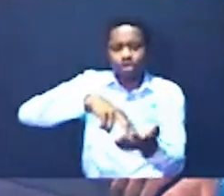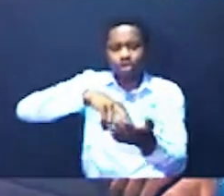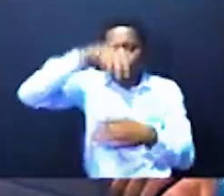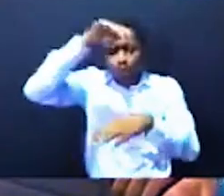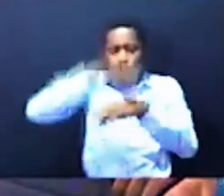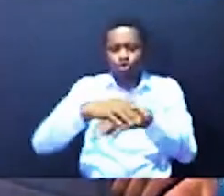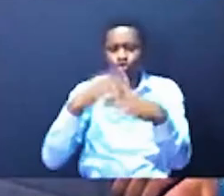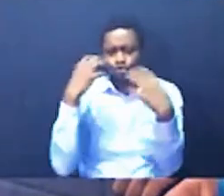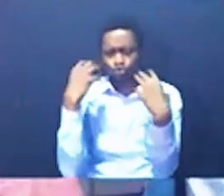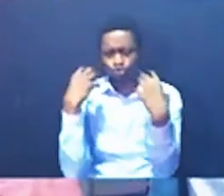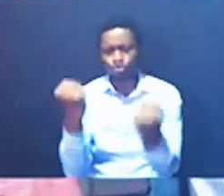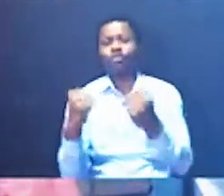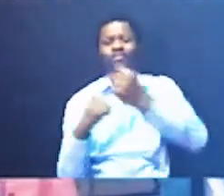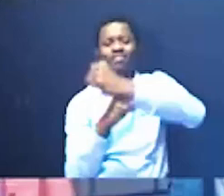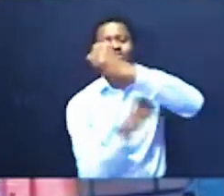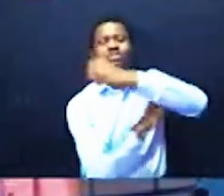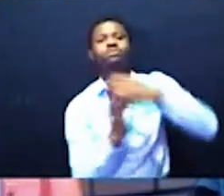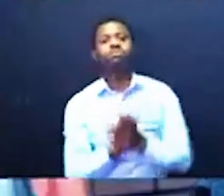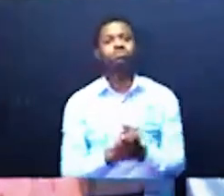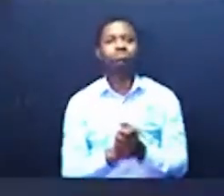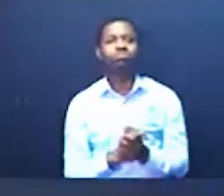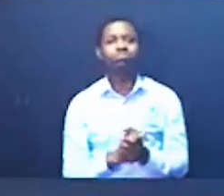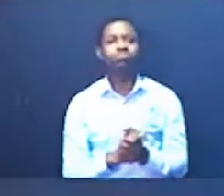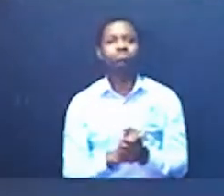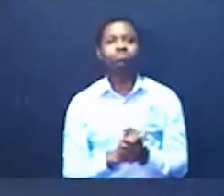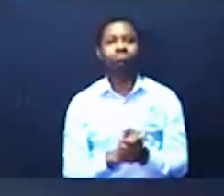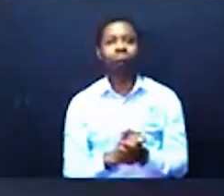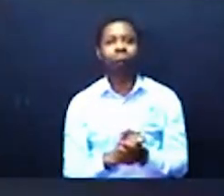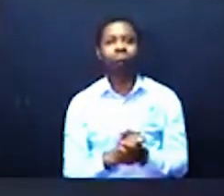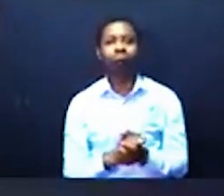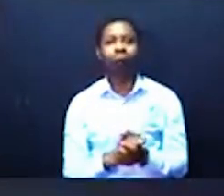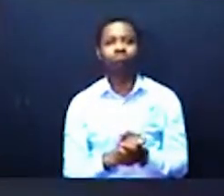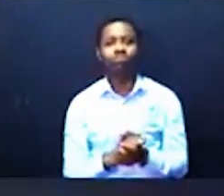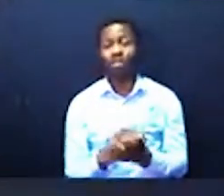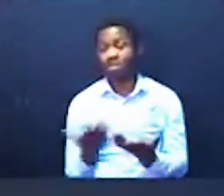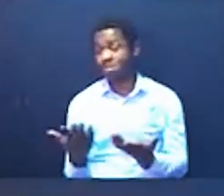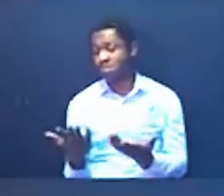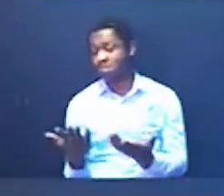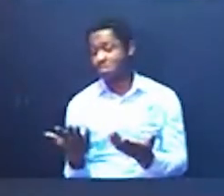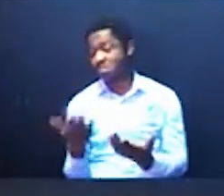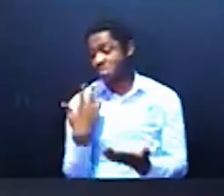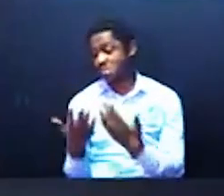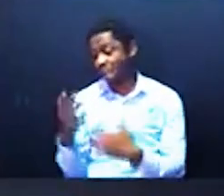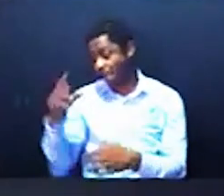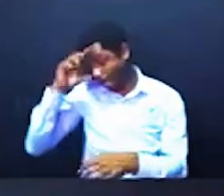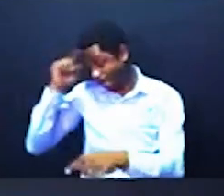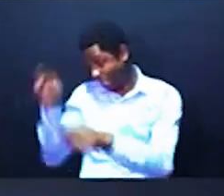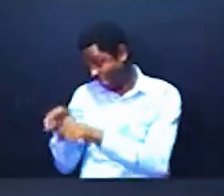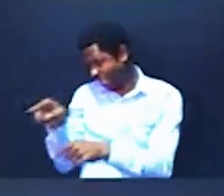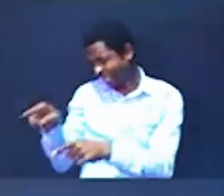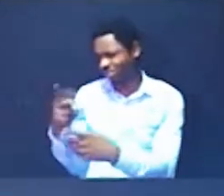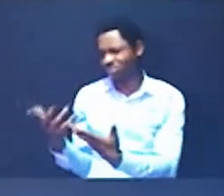See, that brother may be unbearing. Overbearing, as you say. So